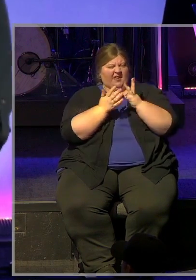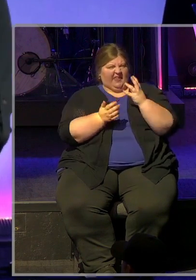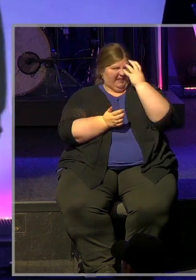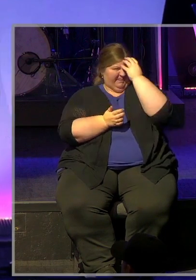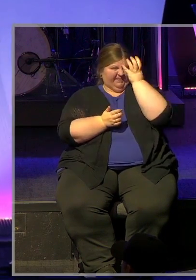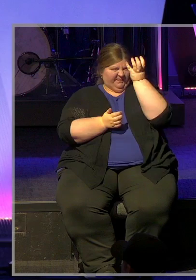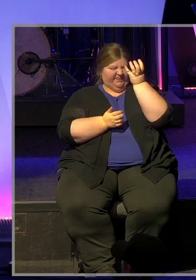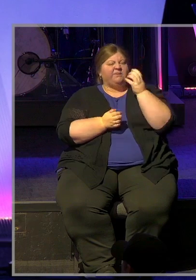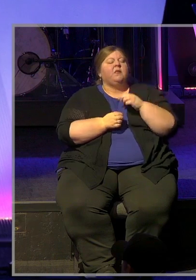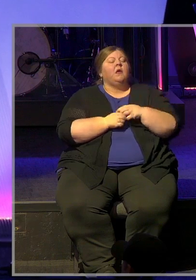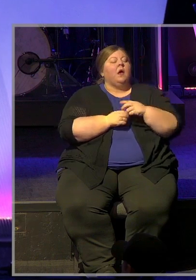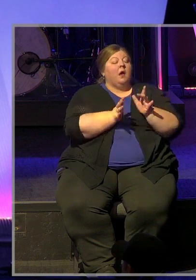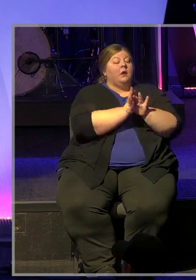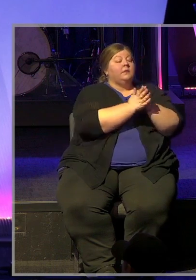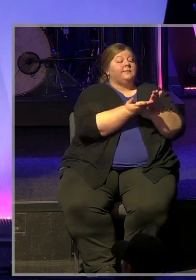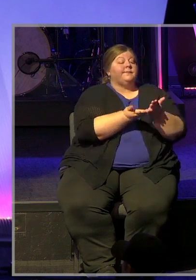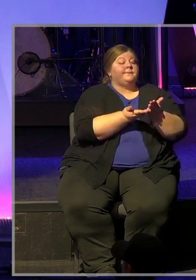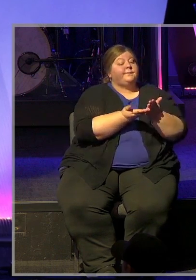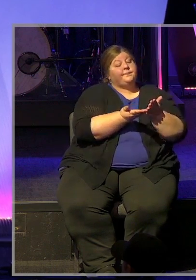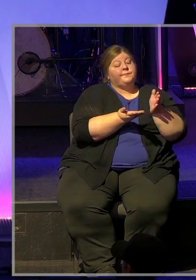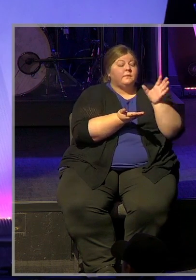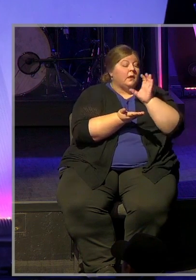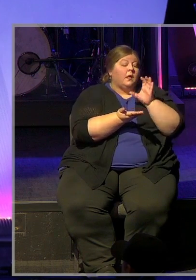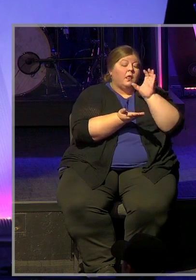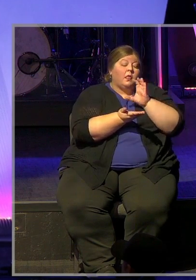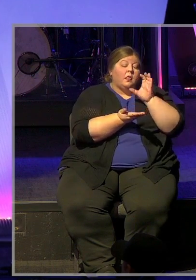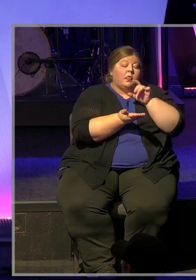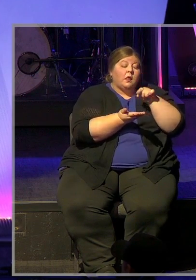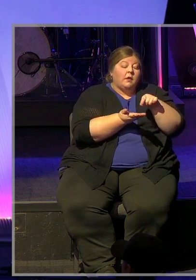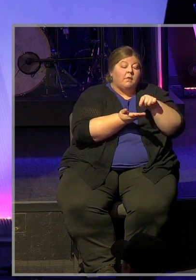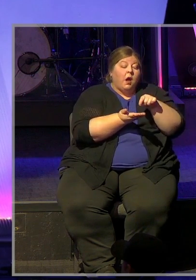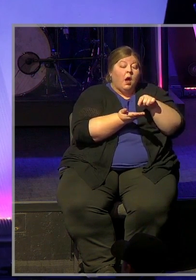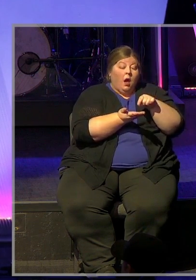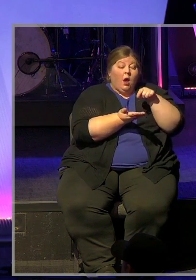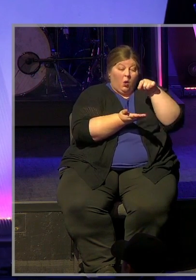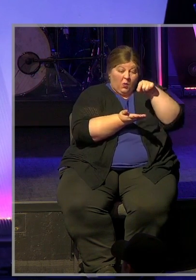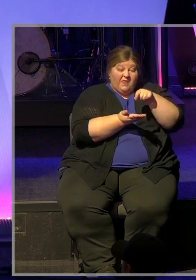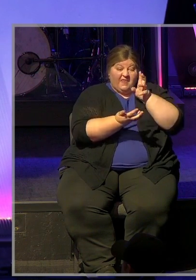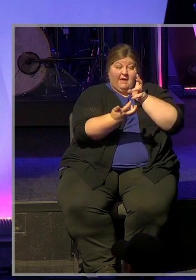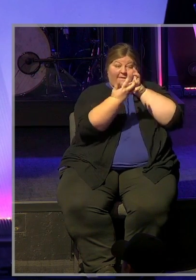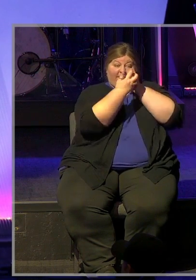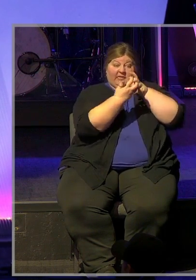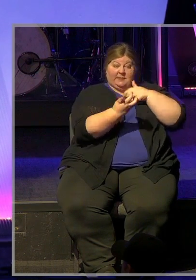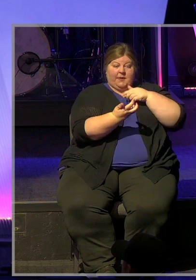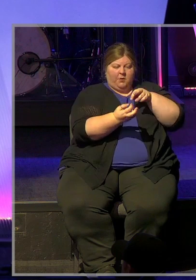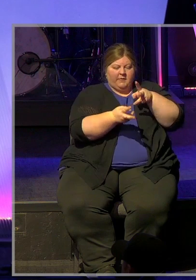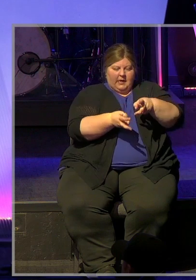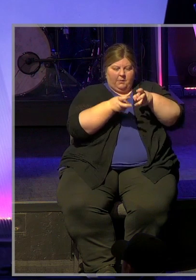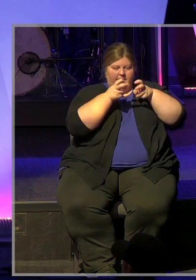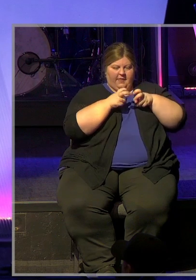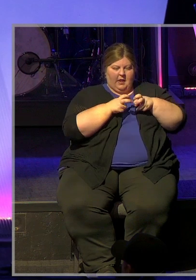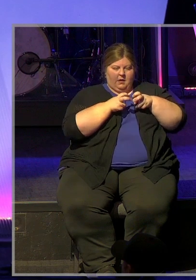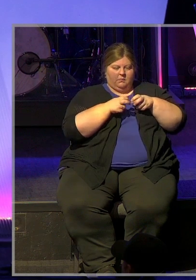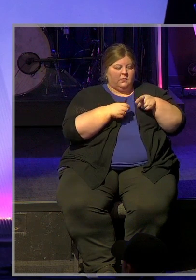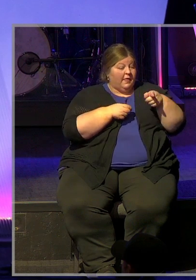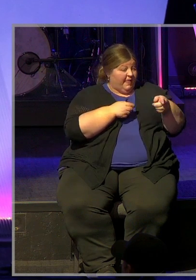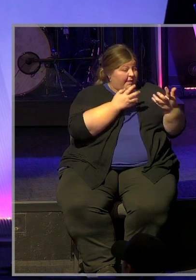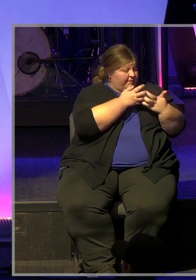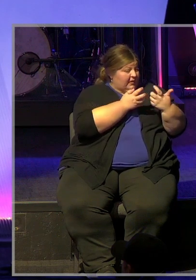when I go to scripture, I'm going to open it up and look for things that fit what I already believe.